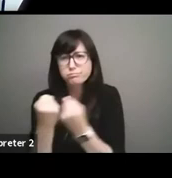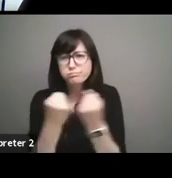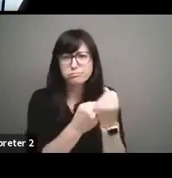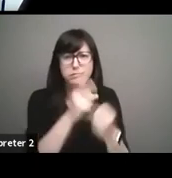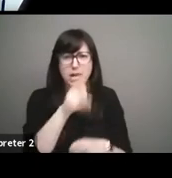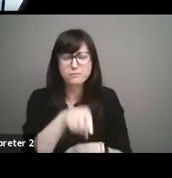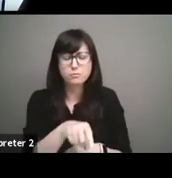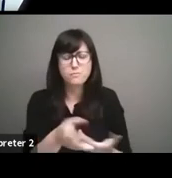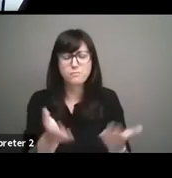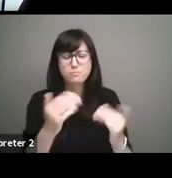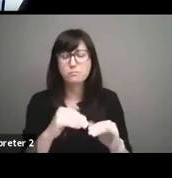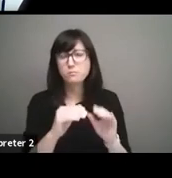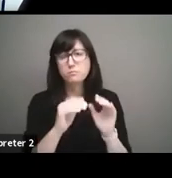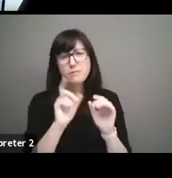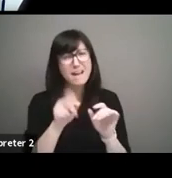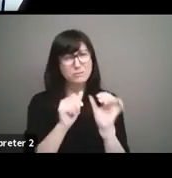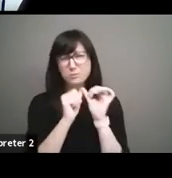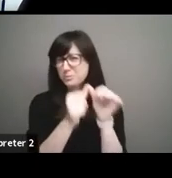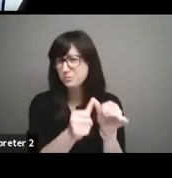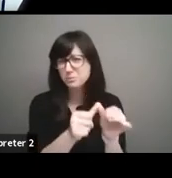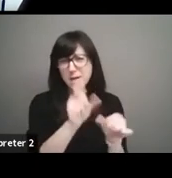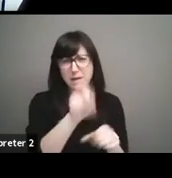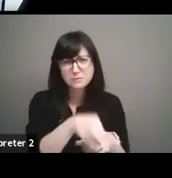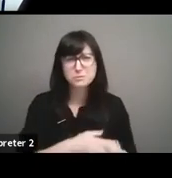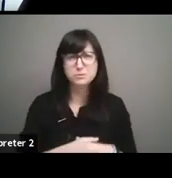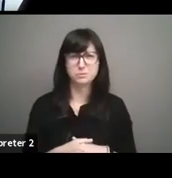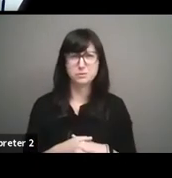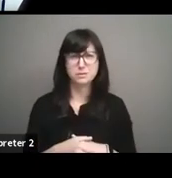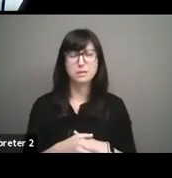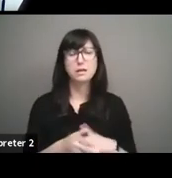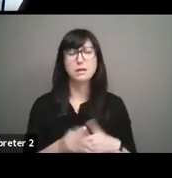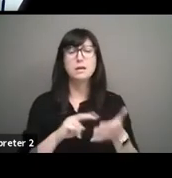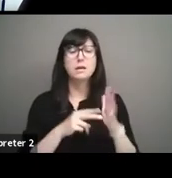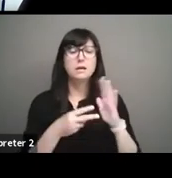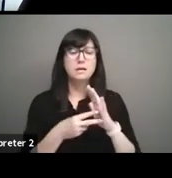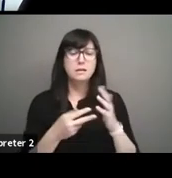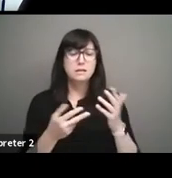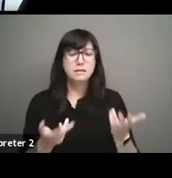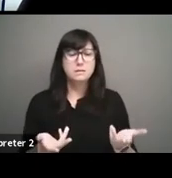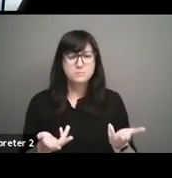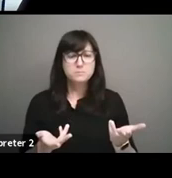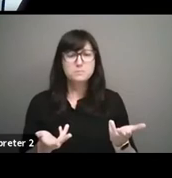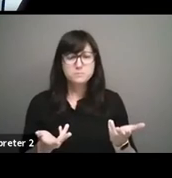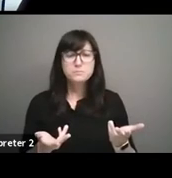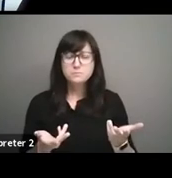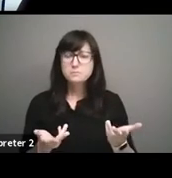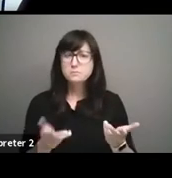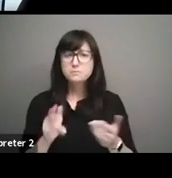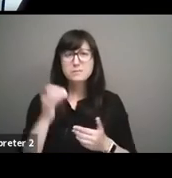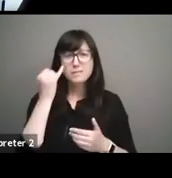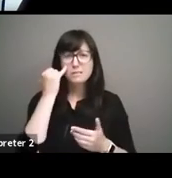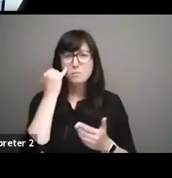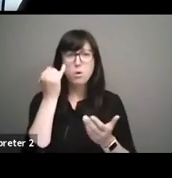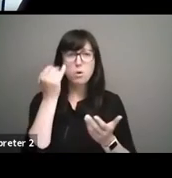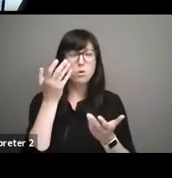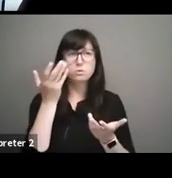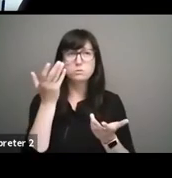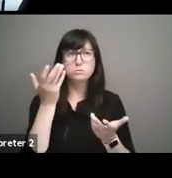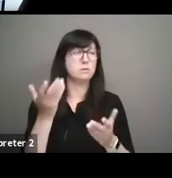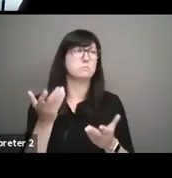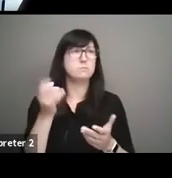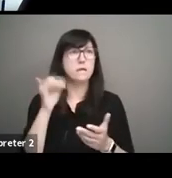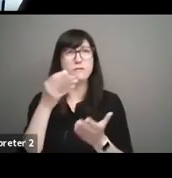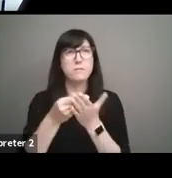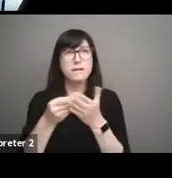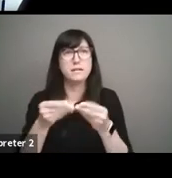sustainability. So this means that if we lost funding, for we don't even have funding,